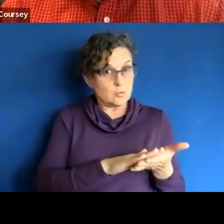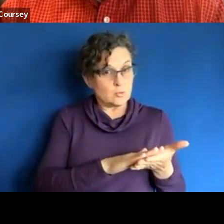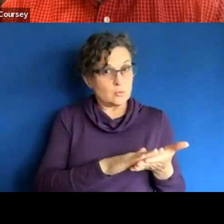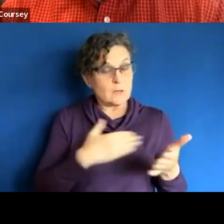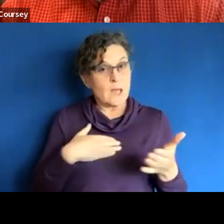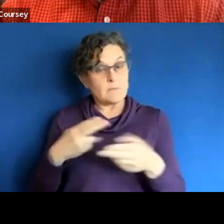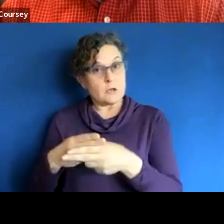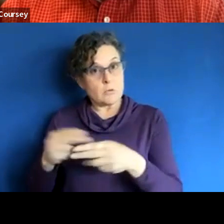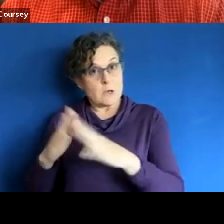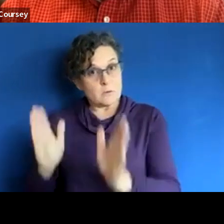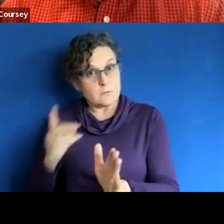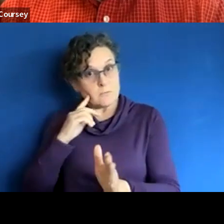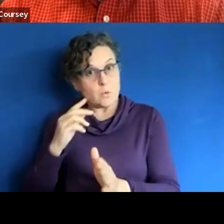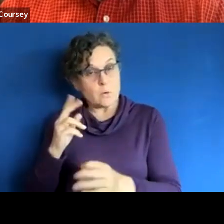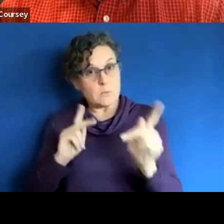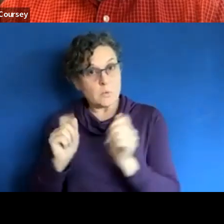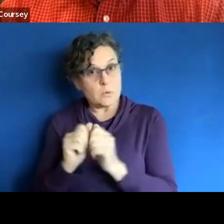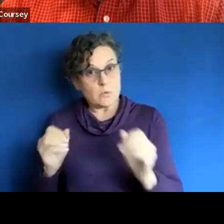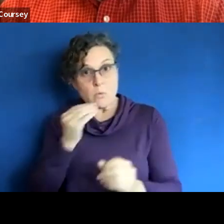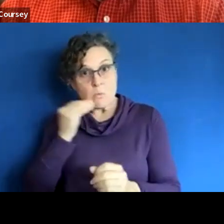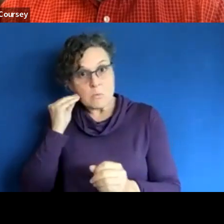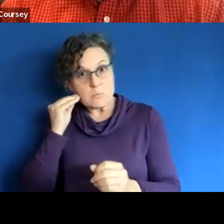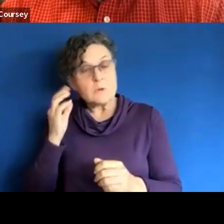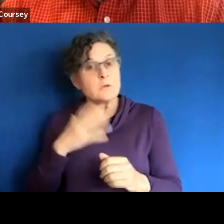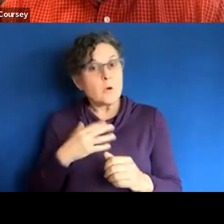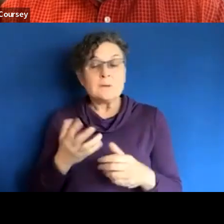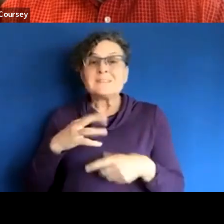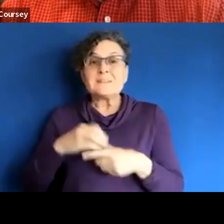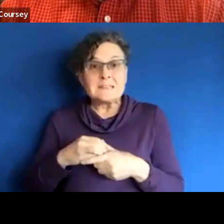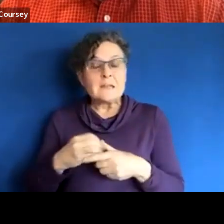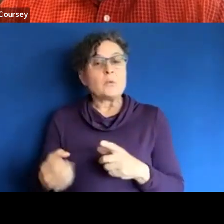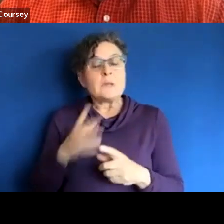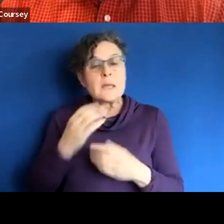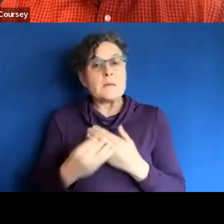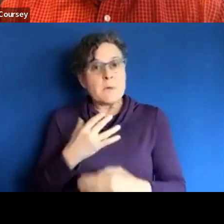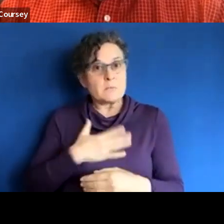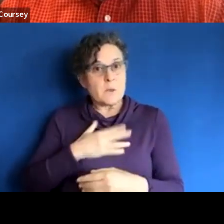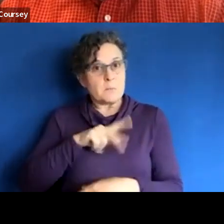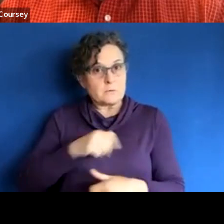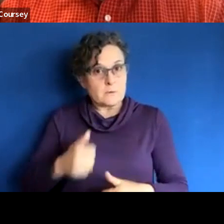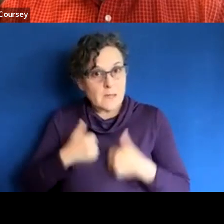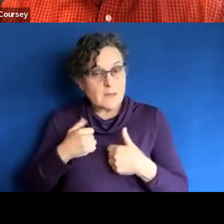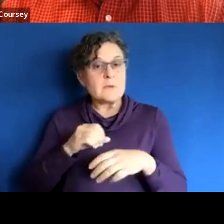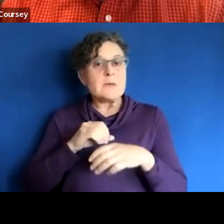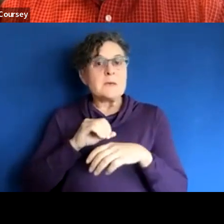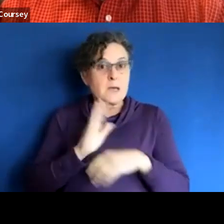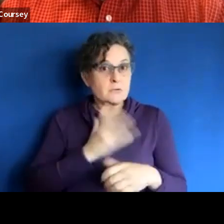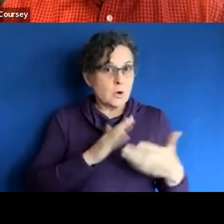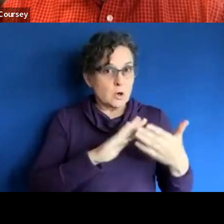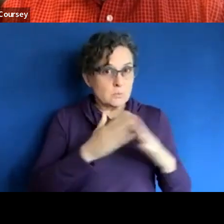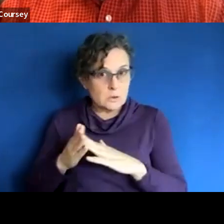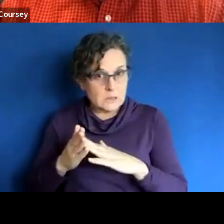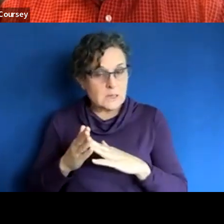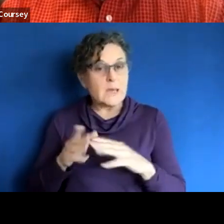all, I deal with this directly. I deal with it personally. And I also deal with it as a community that's trying to lean in and do